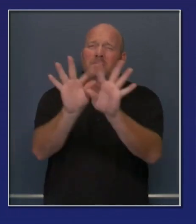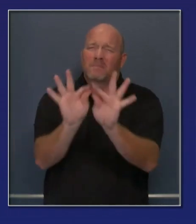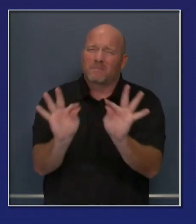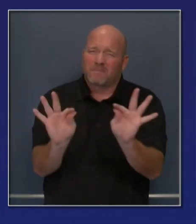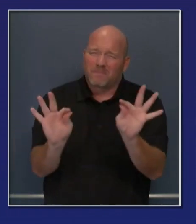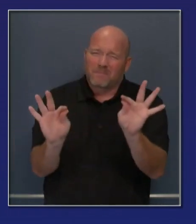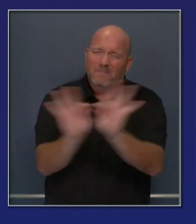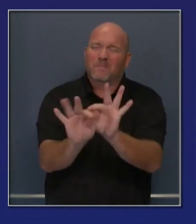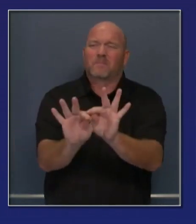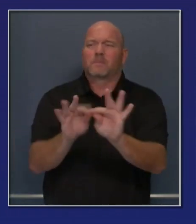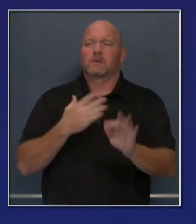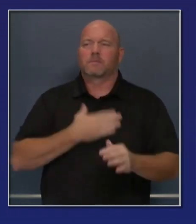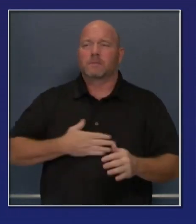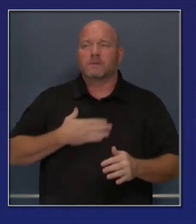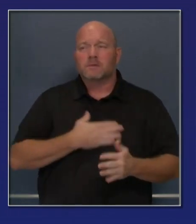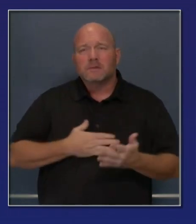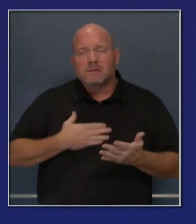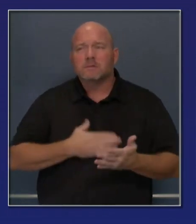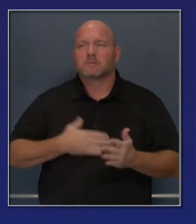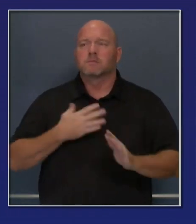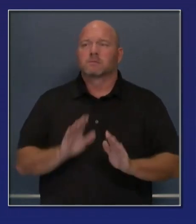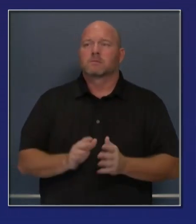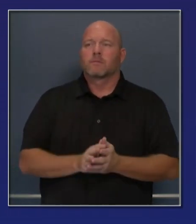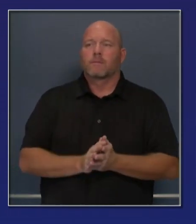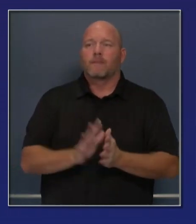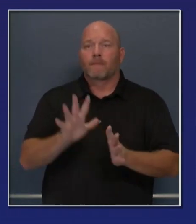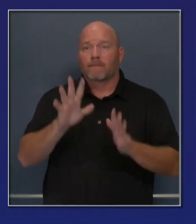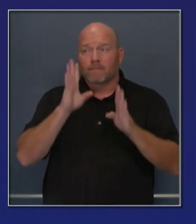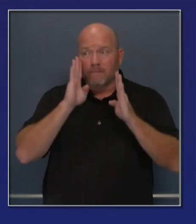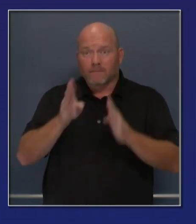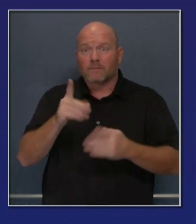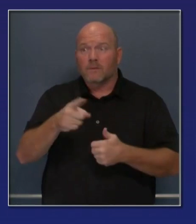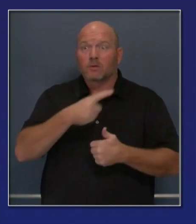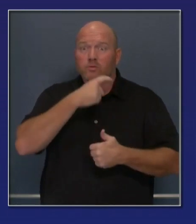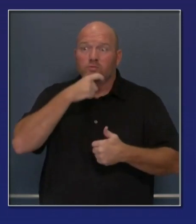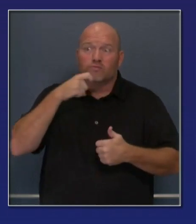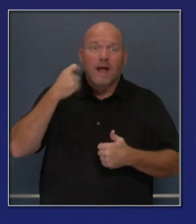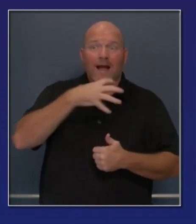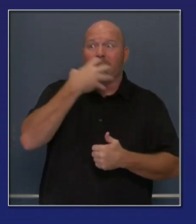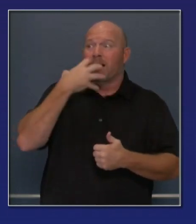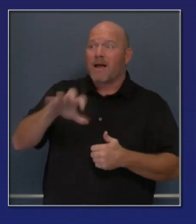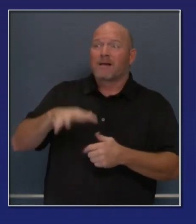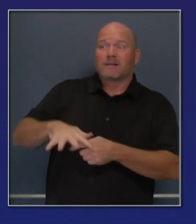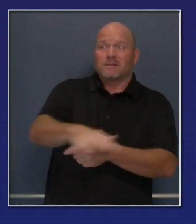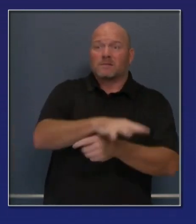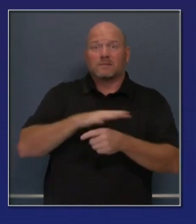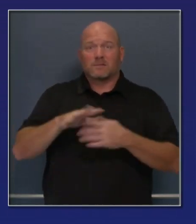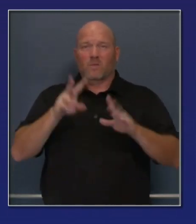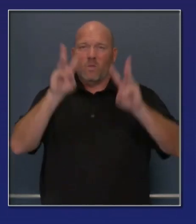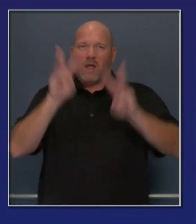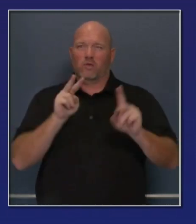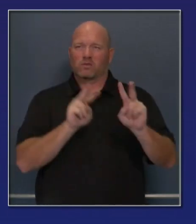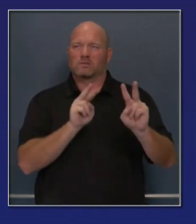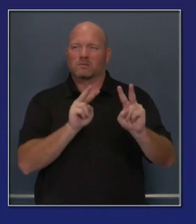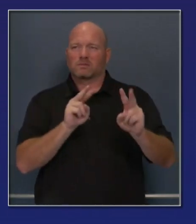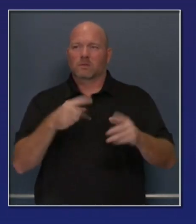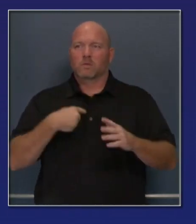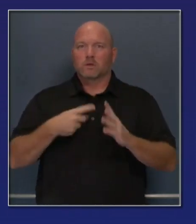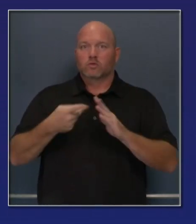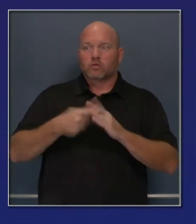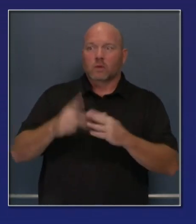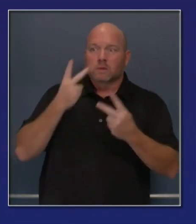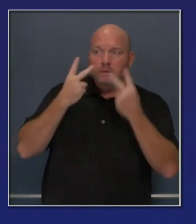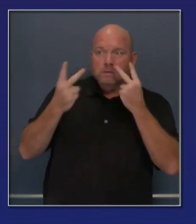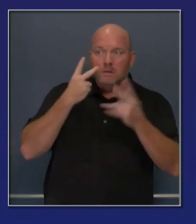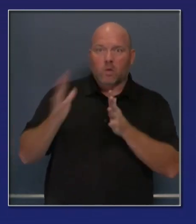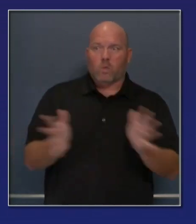more vigilant in these dry and hot conditions where we start to see these winds